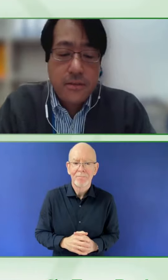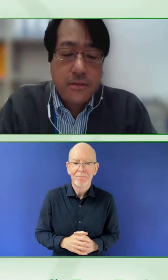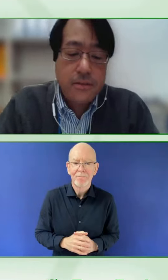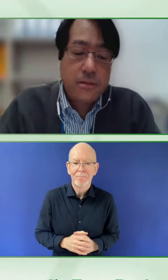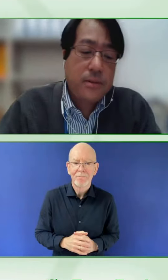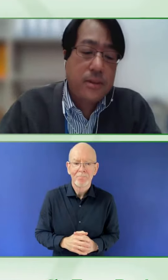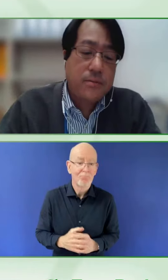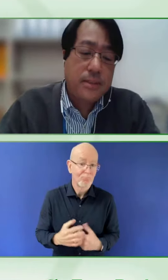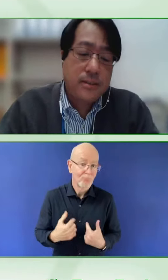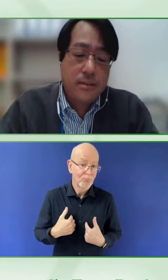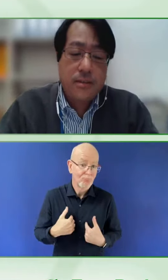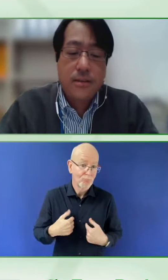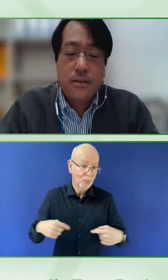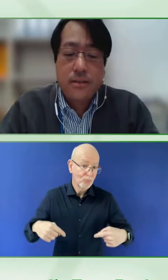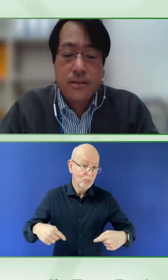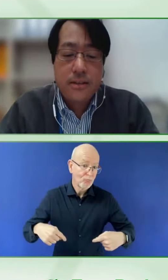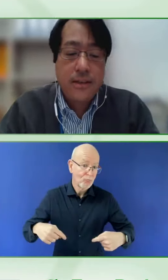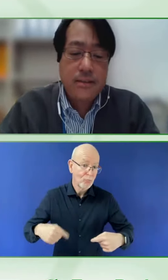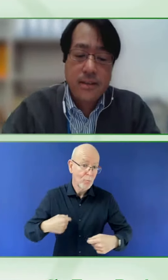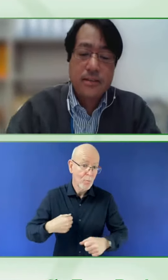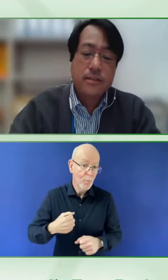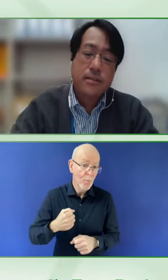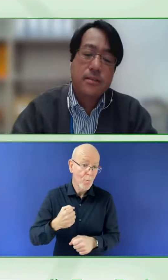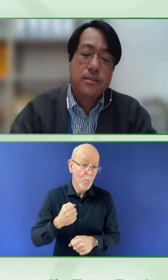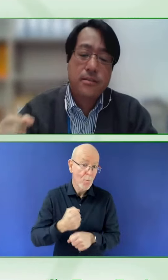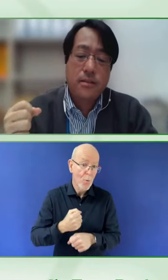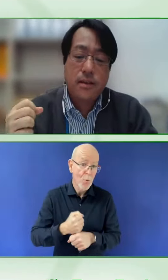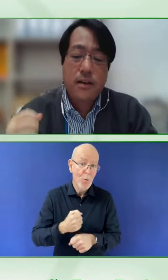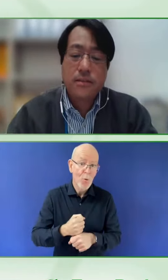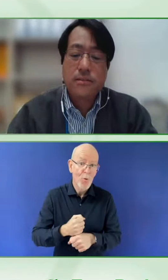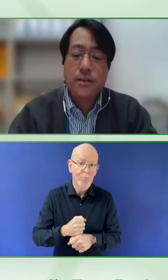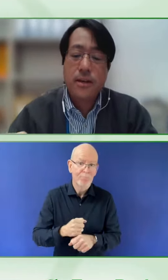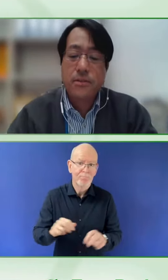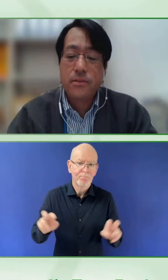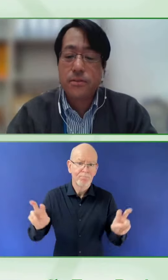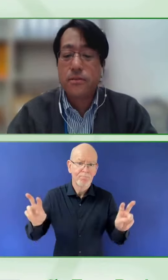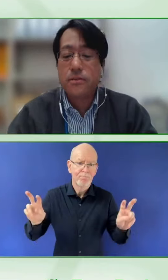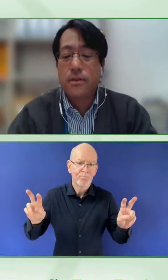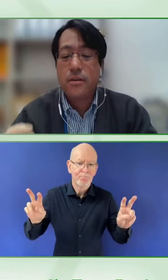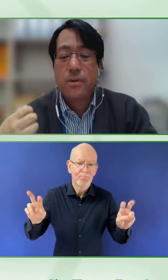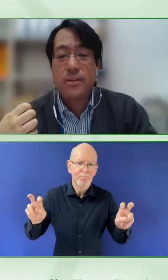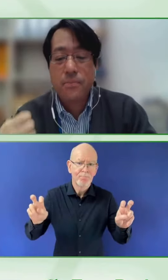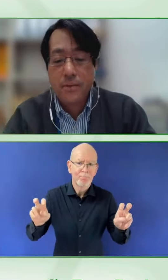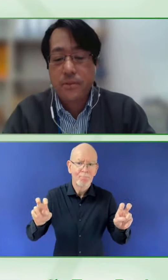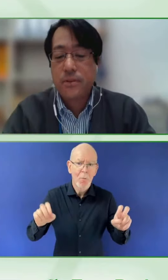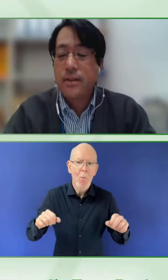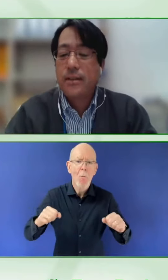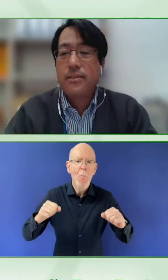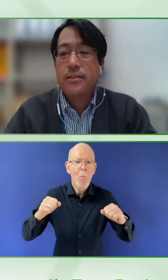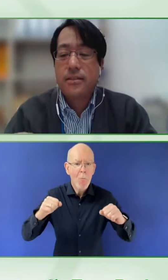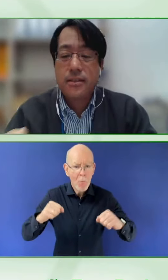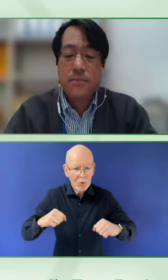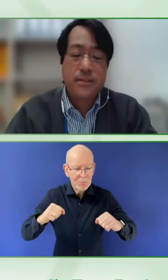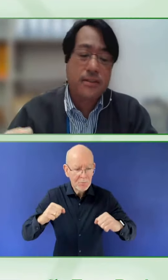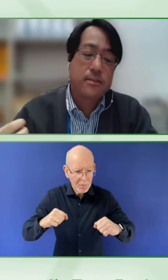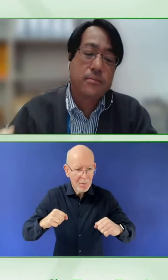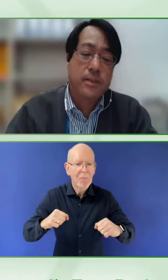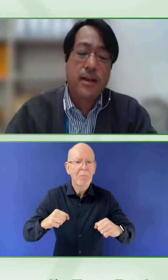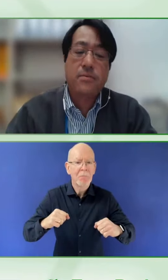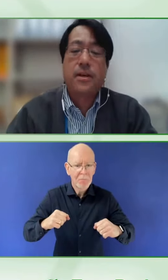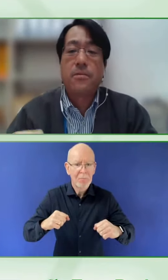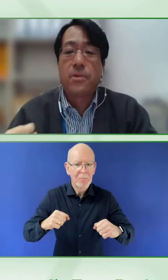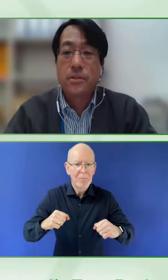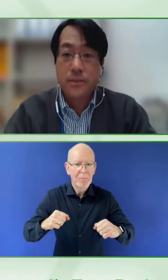solutions to overcome this daily challenge, this hackathon aimed to empower the people with a disability